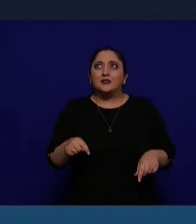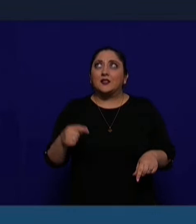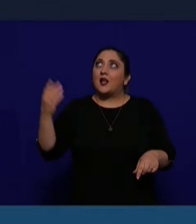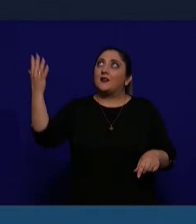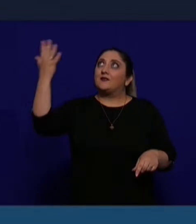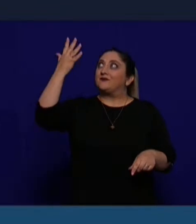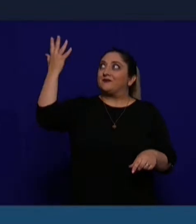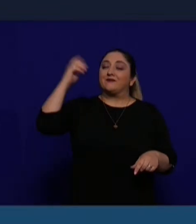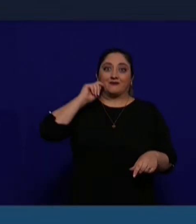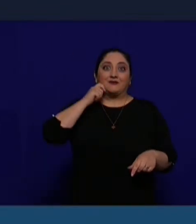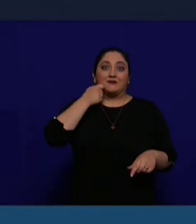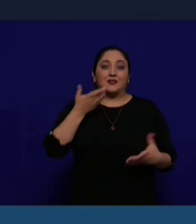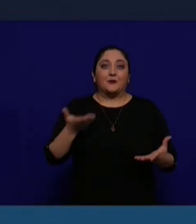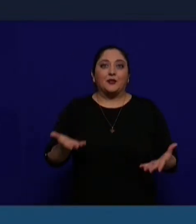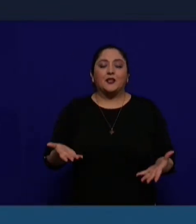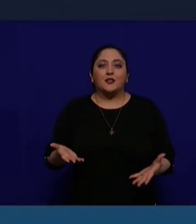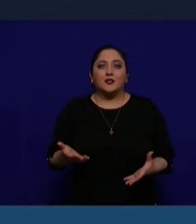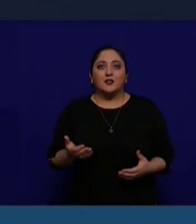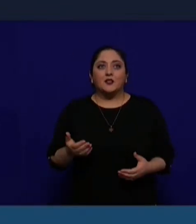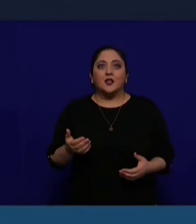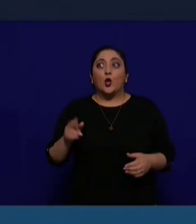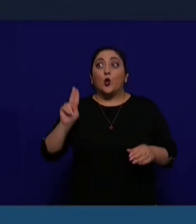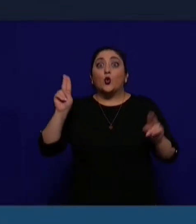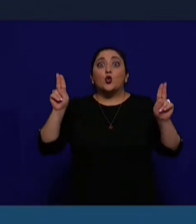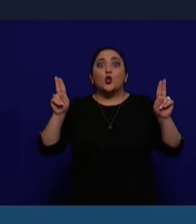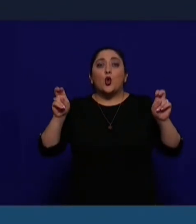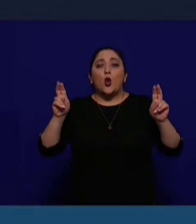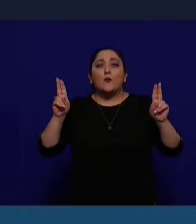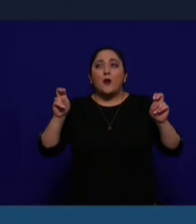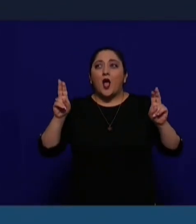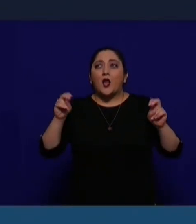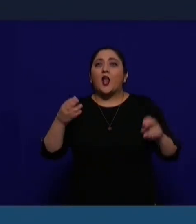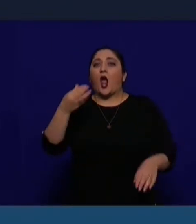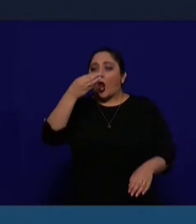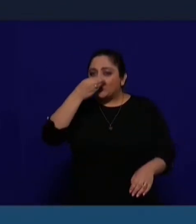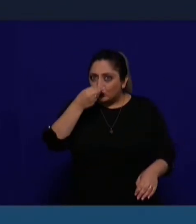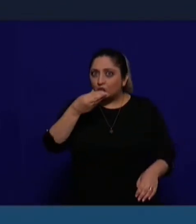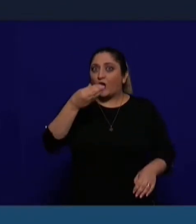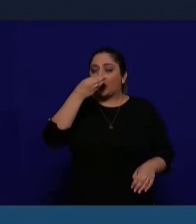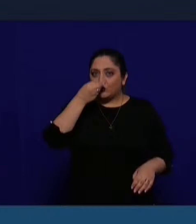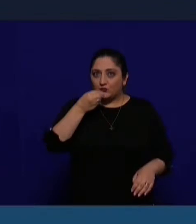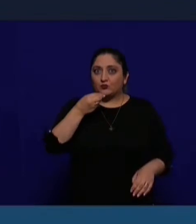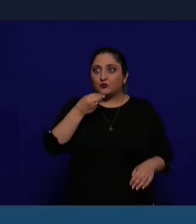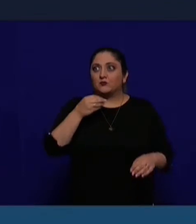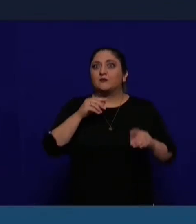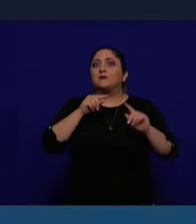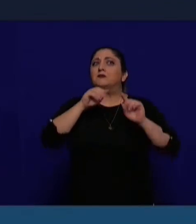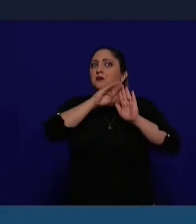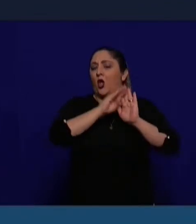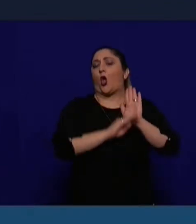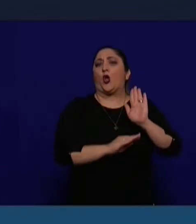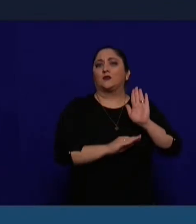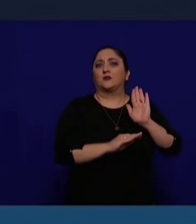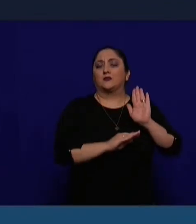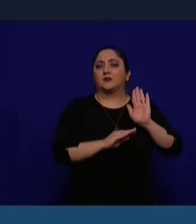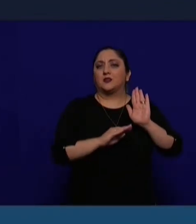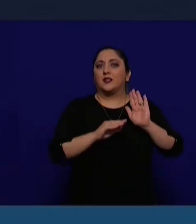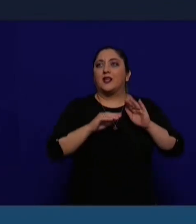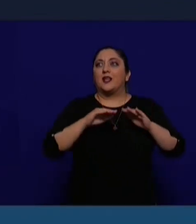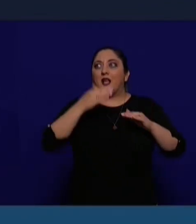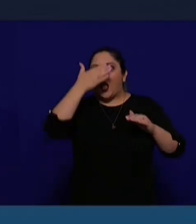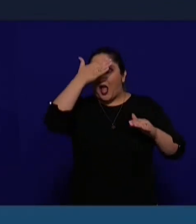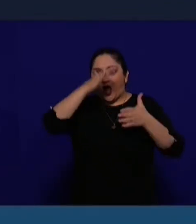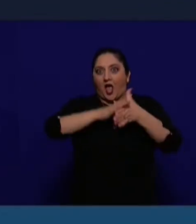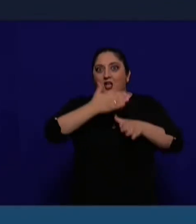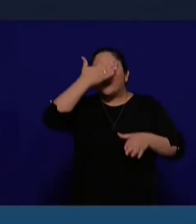jinbidel, iż-żmien bħal l-irjaħat komuni li s-soltu jkollna bħalissa ġeneralment jonqsu wkoll. U allura n-nies li